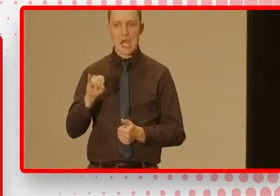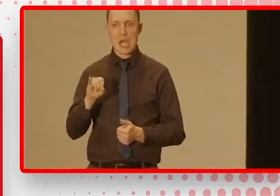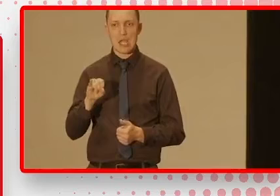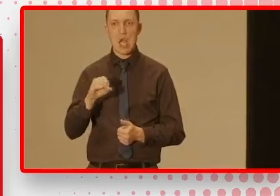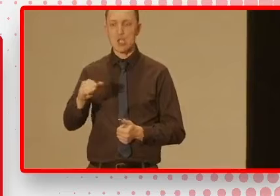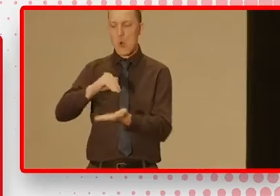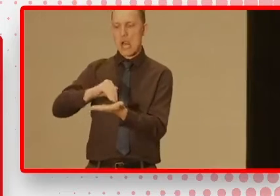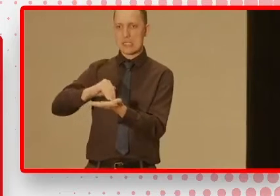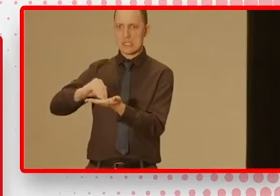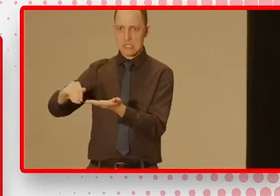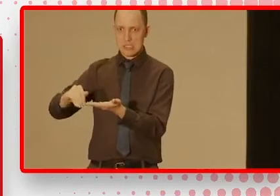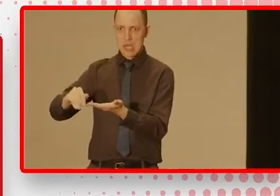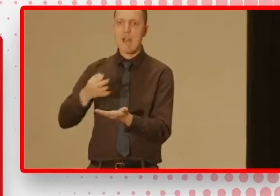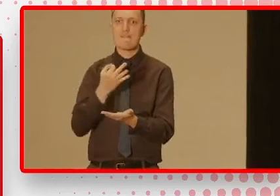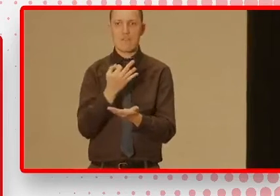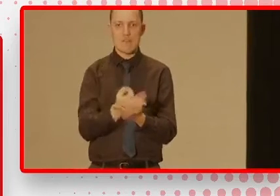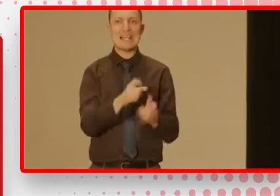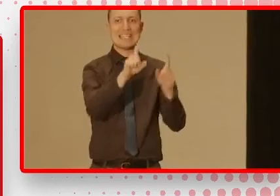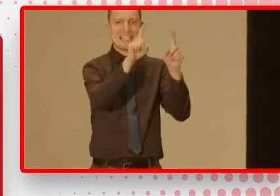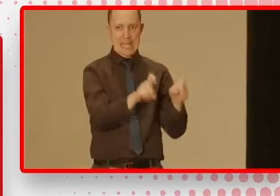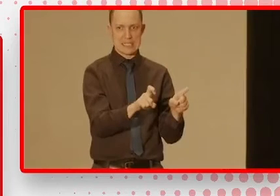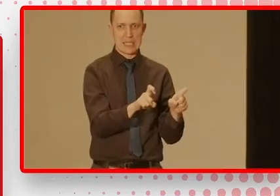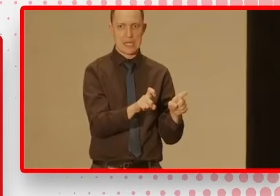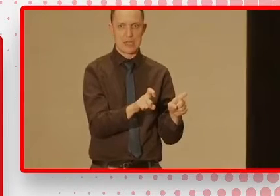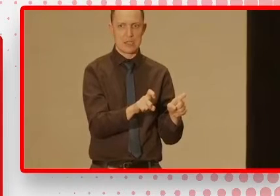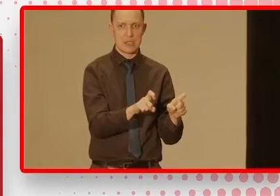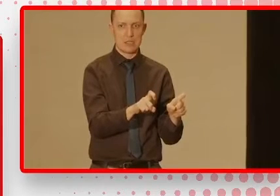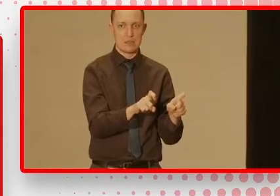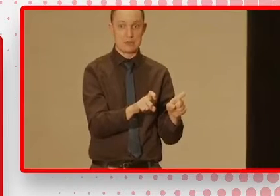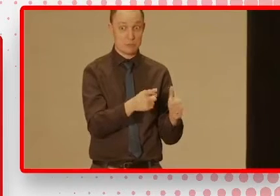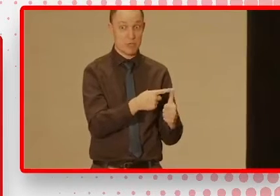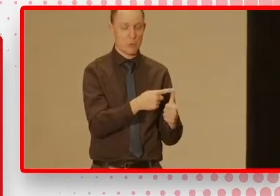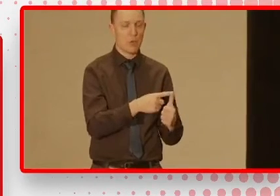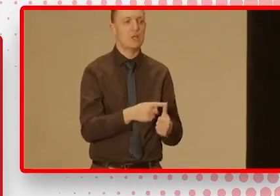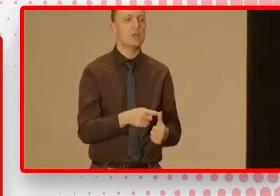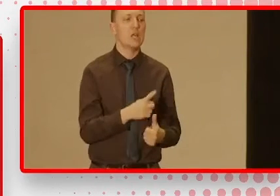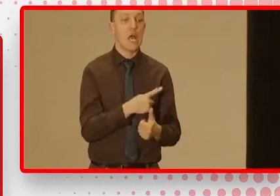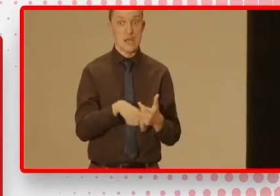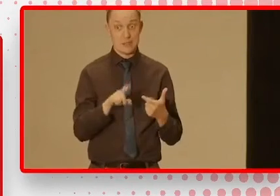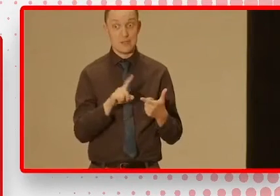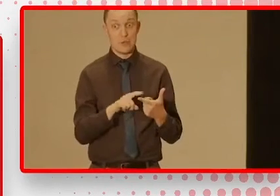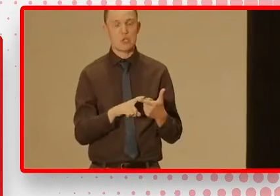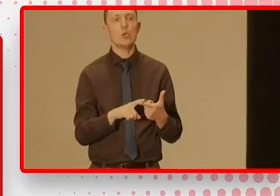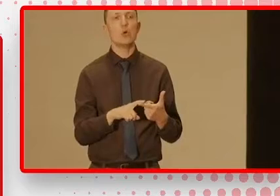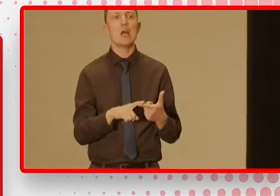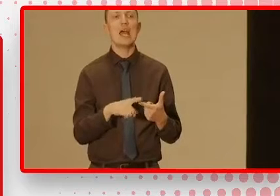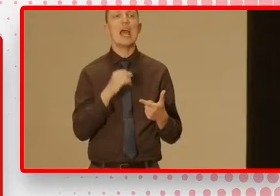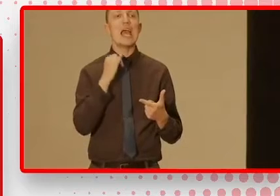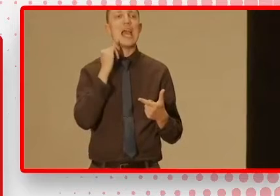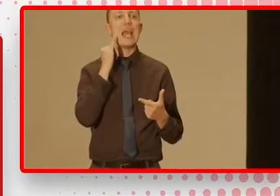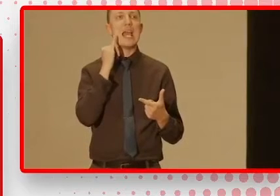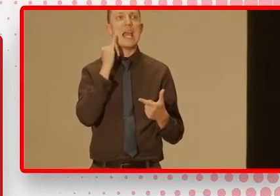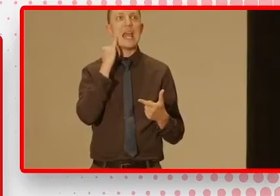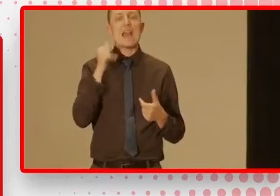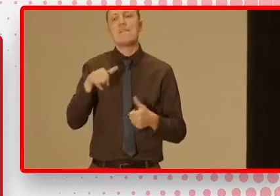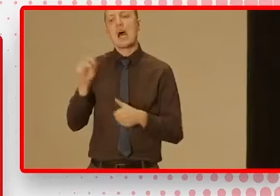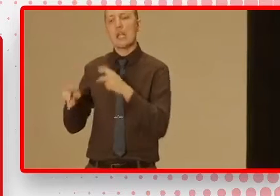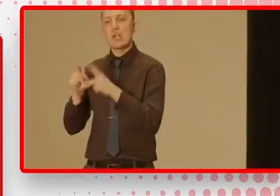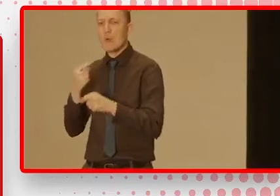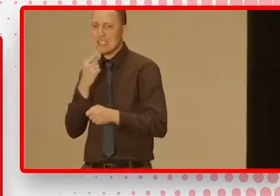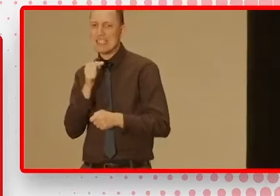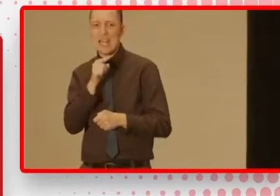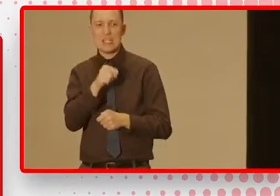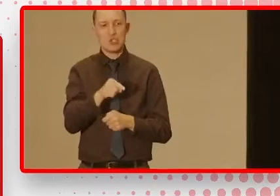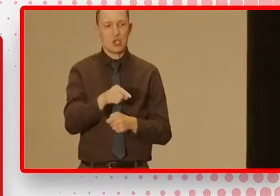exempt from the financial needs testing, number one. Number two, if you are still claimed as a dependent from your parents,